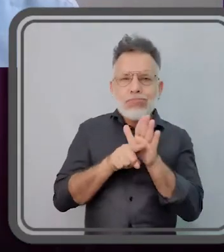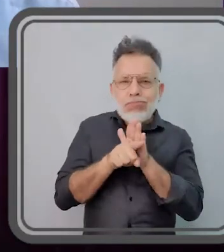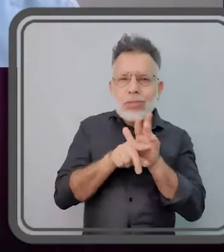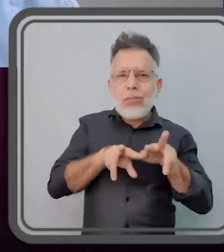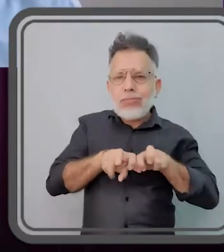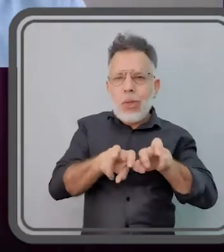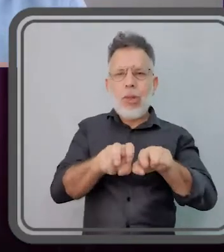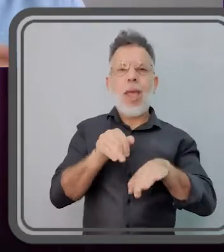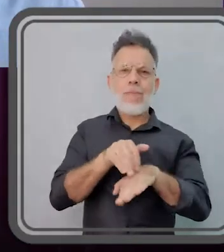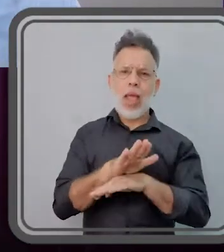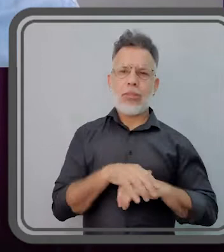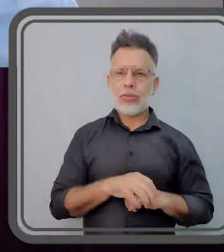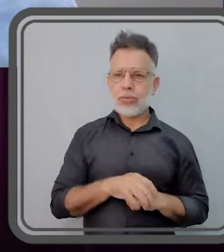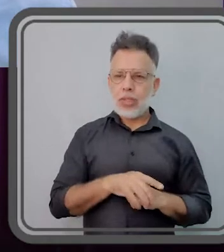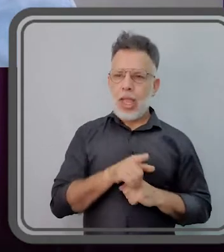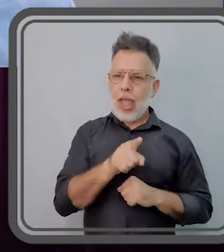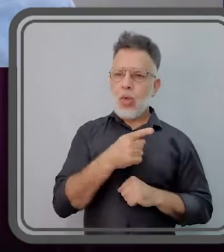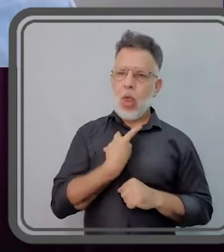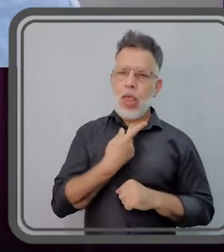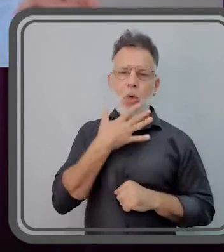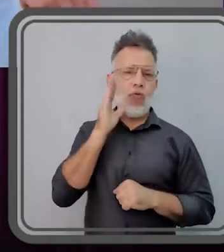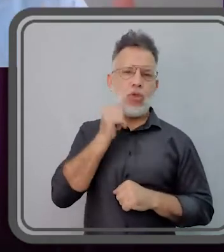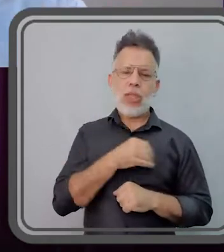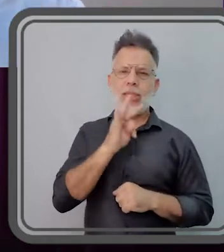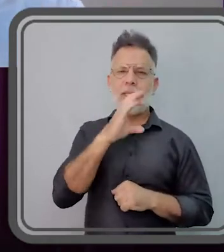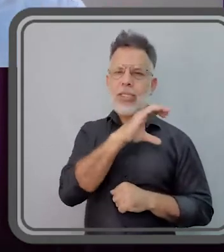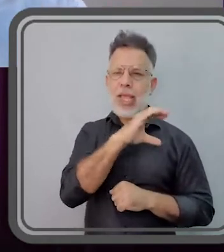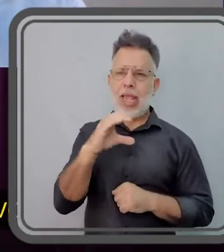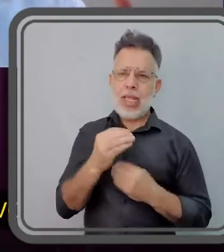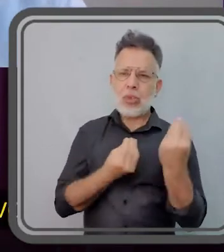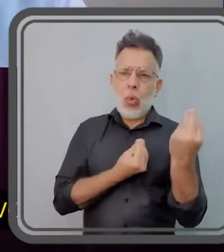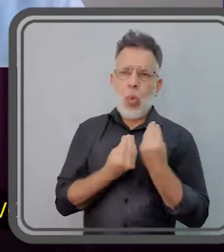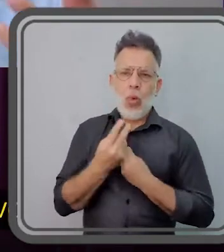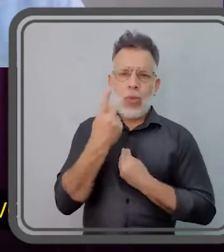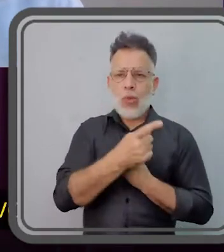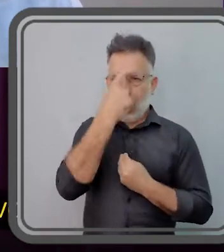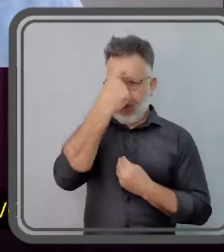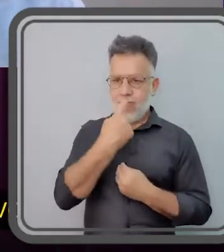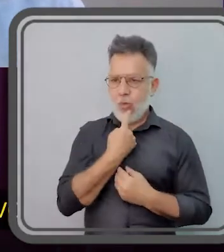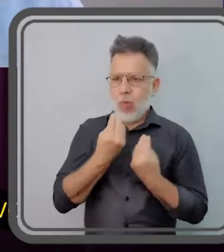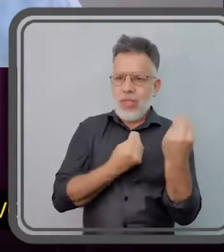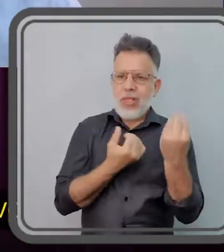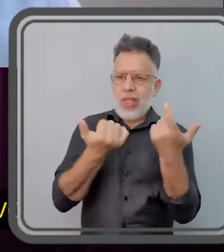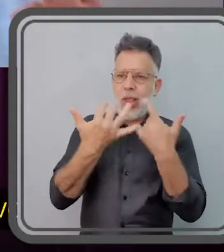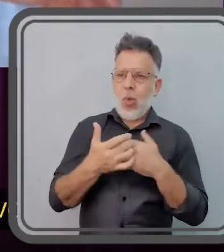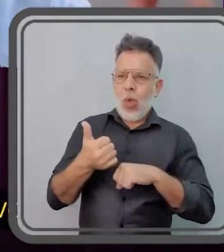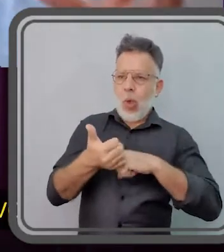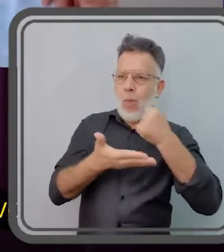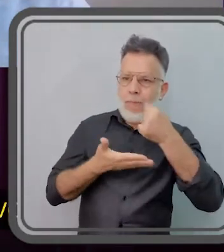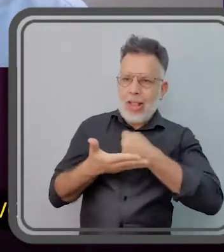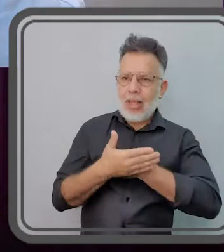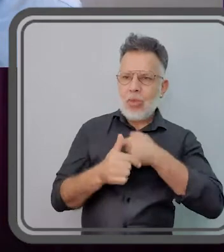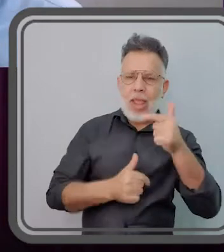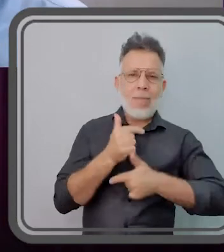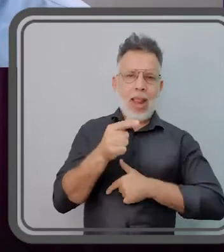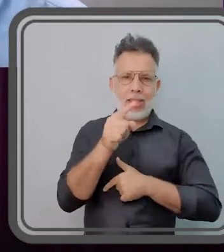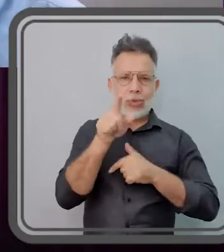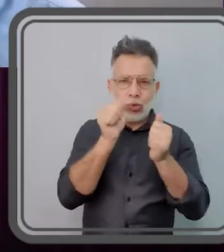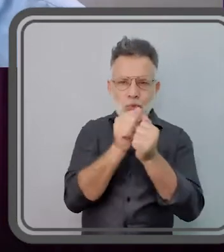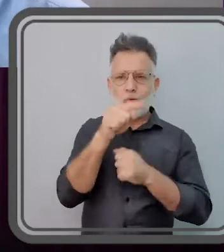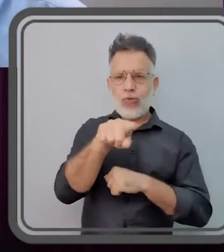you. Who is the TCS employee? Is there a profile? I mean, is there any common profile? Who is working for